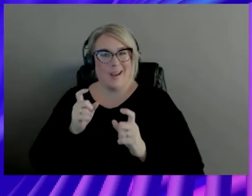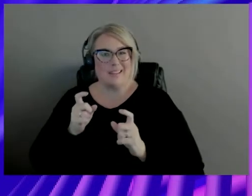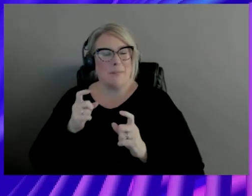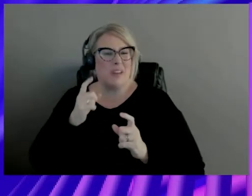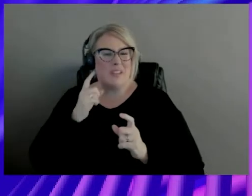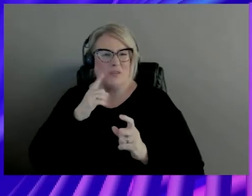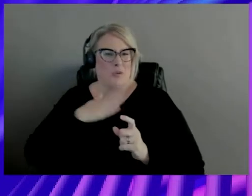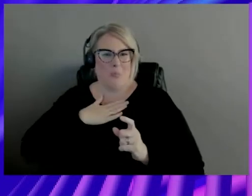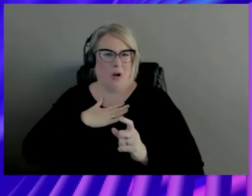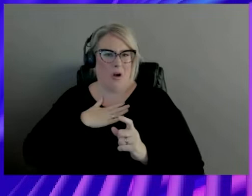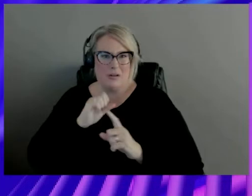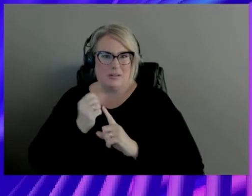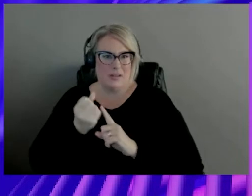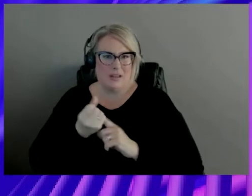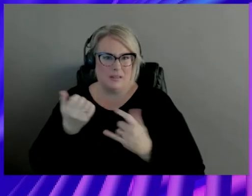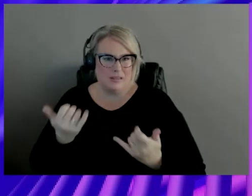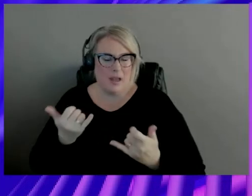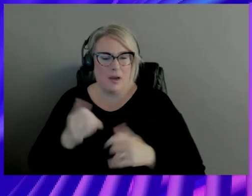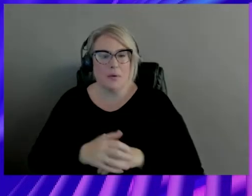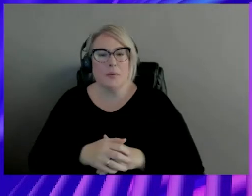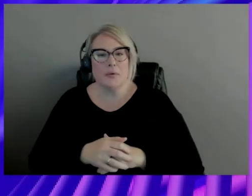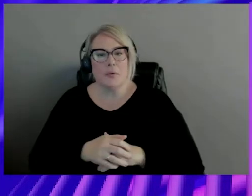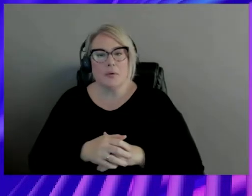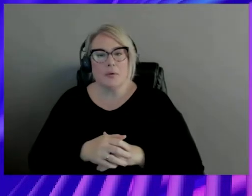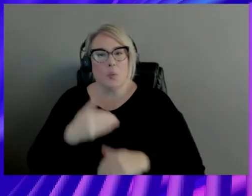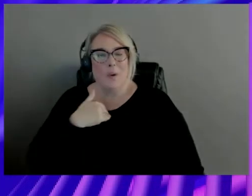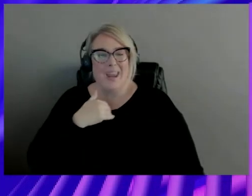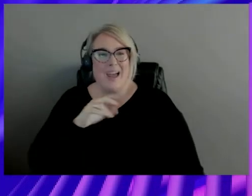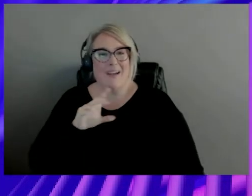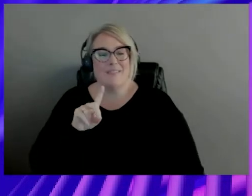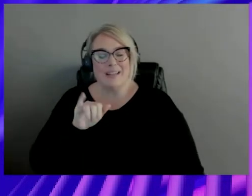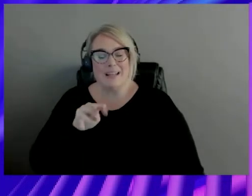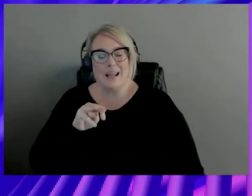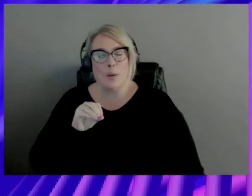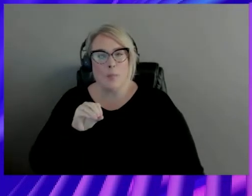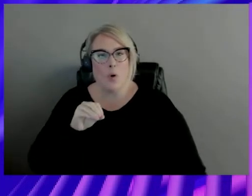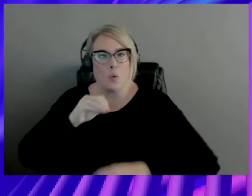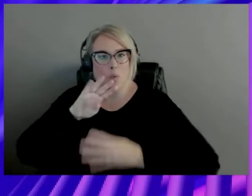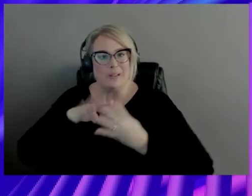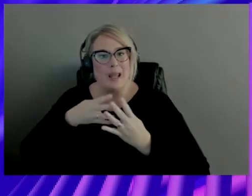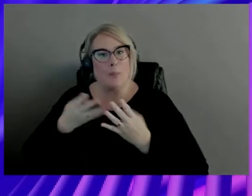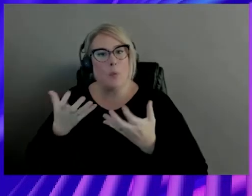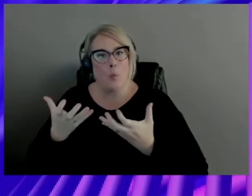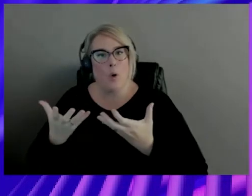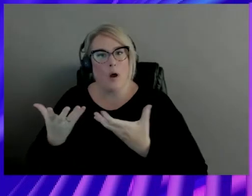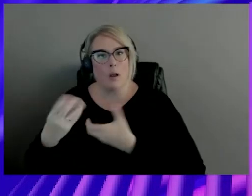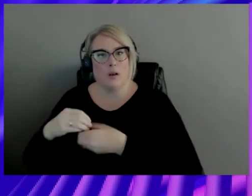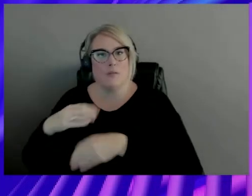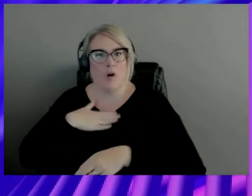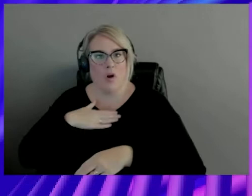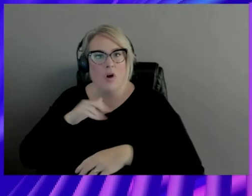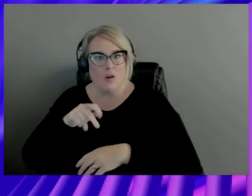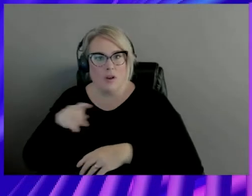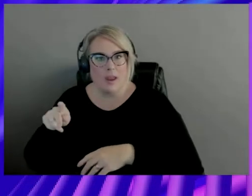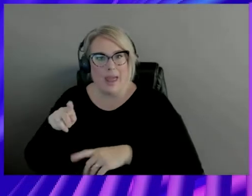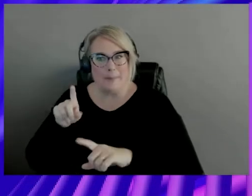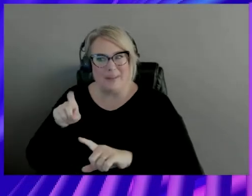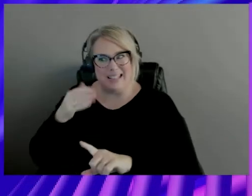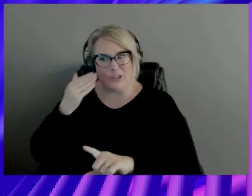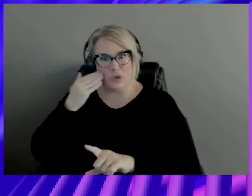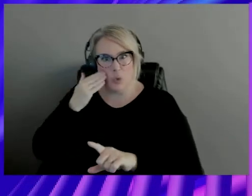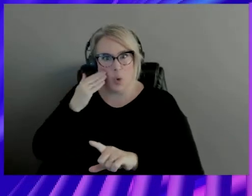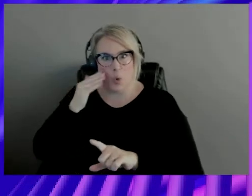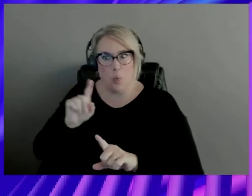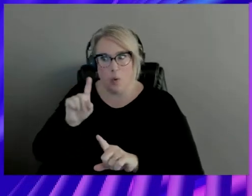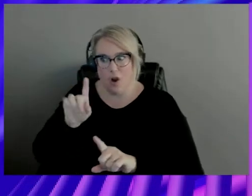case, is we've got a dynamic table that we want to be part of our application, right? Our application needs to know where to go find the